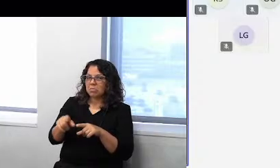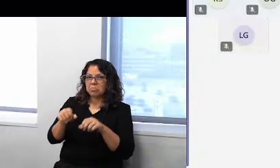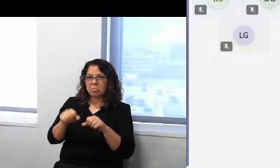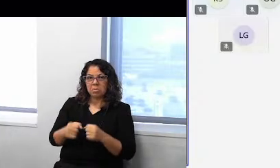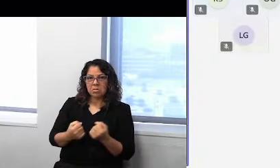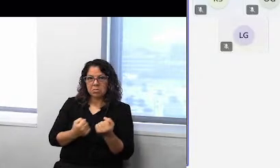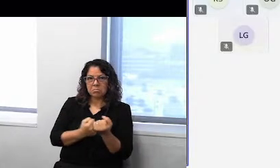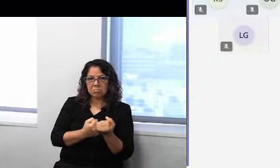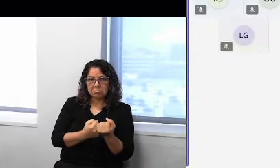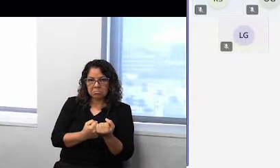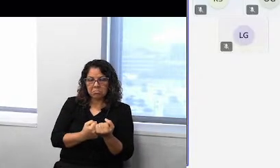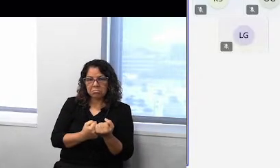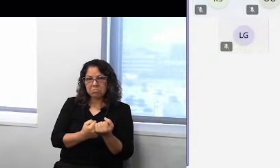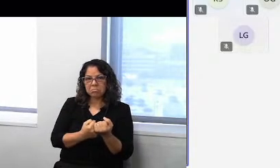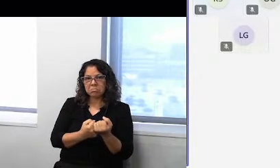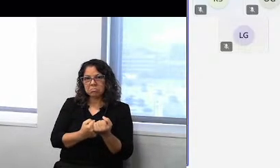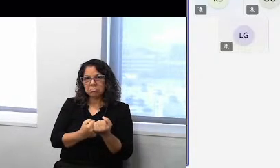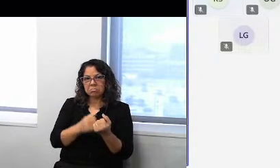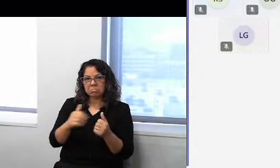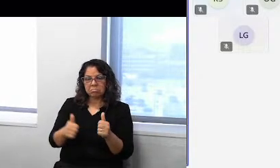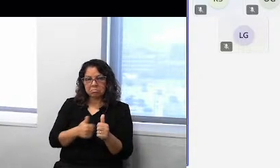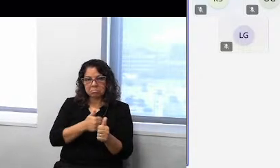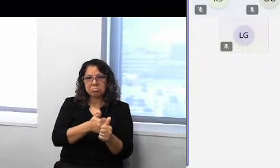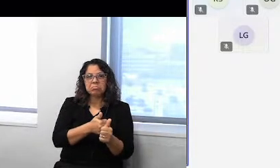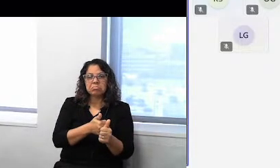ramp support, just to use a lay term?